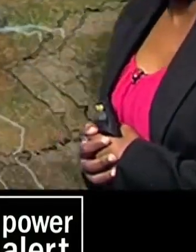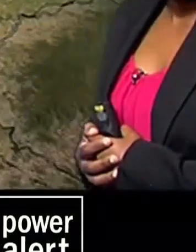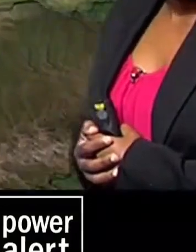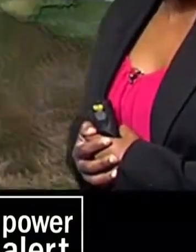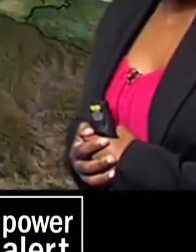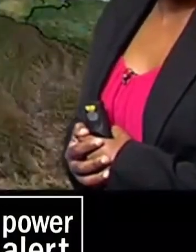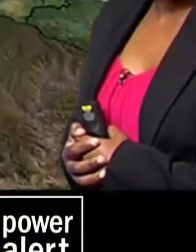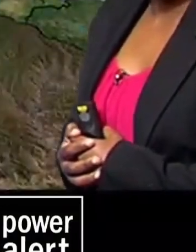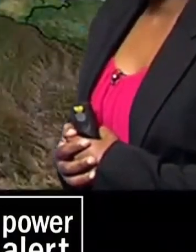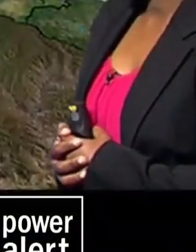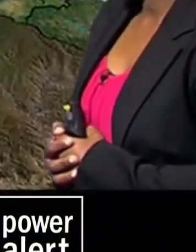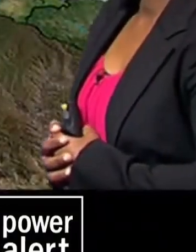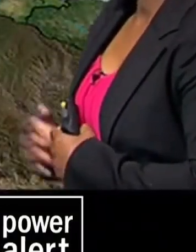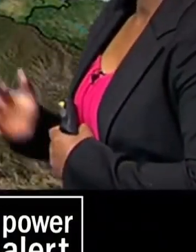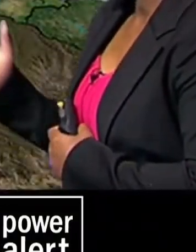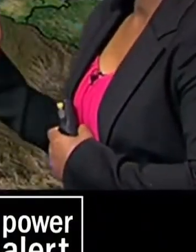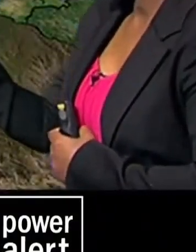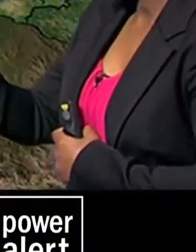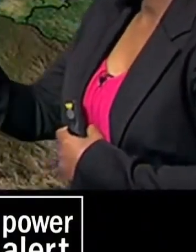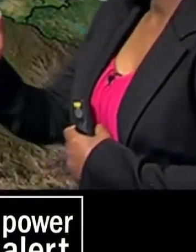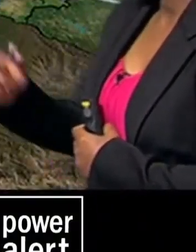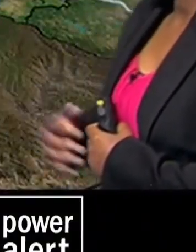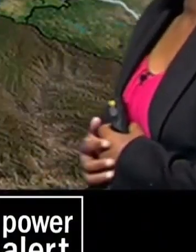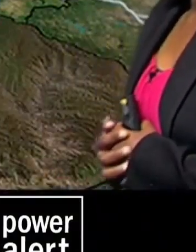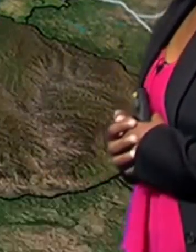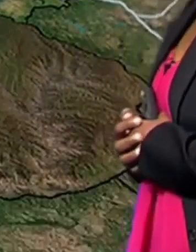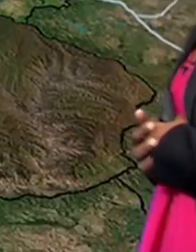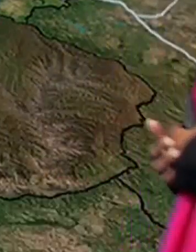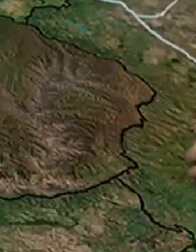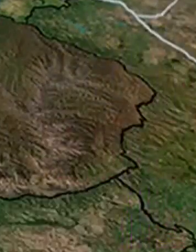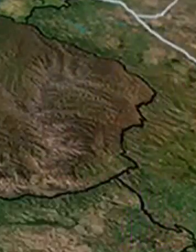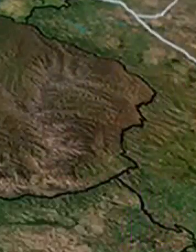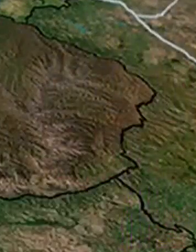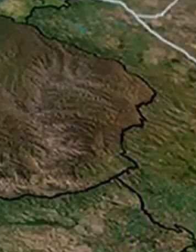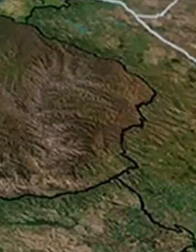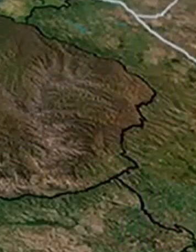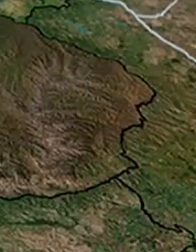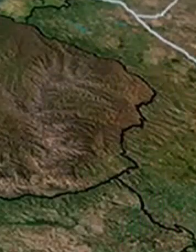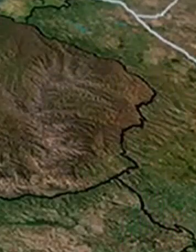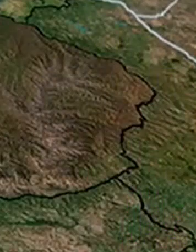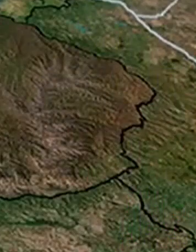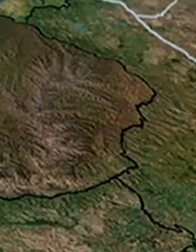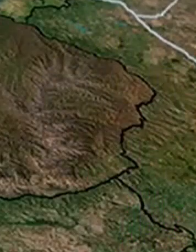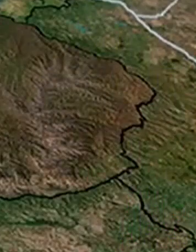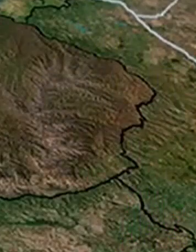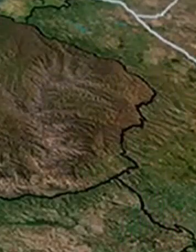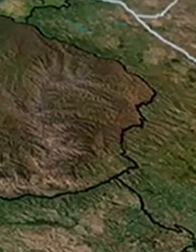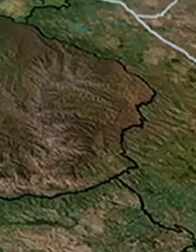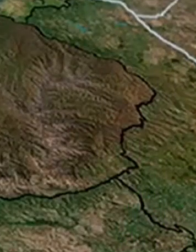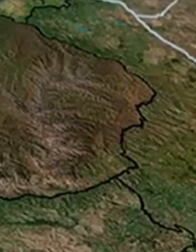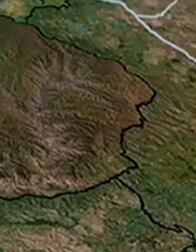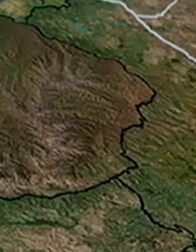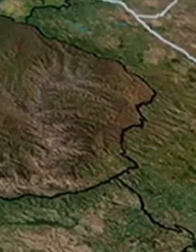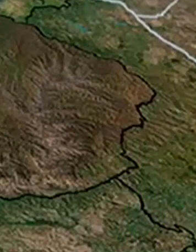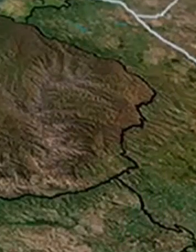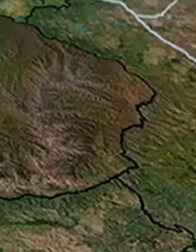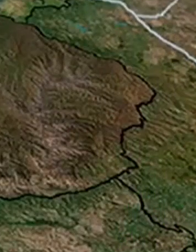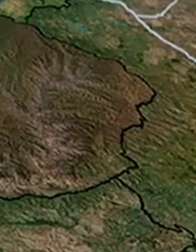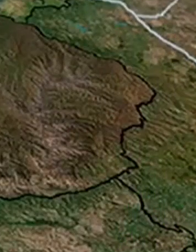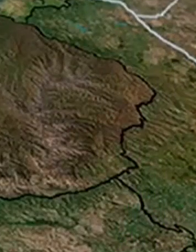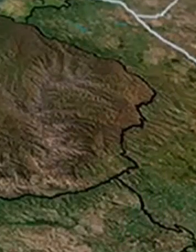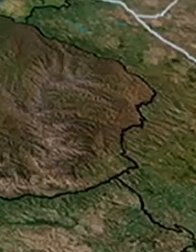Ke go lebogile ke ya memagaetse madume a re bone ponele pele me mabosa mo bosegong jo ga mmogo le mo tsatsing la ka moso go bantsha fa go tlana le masarasarane a pula